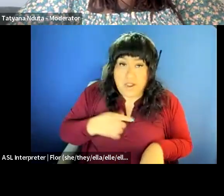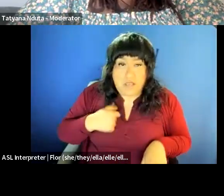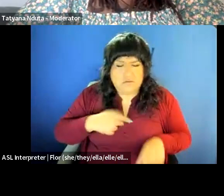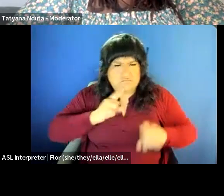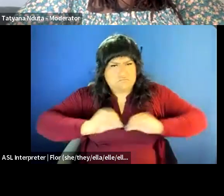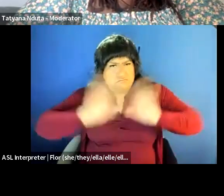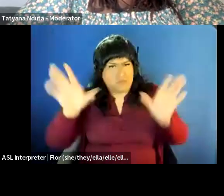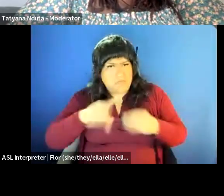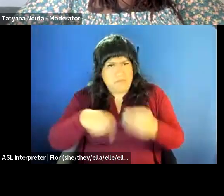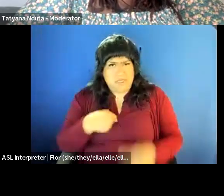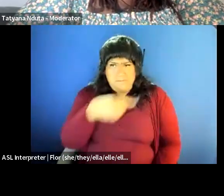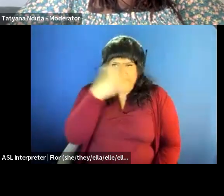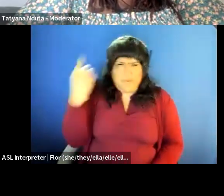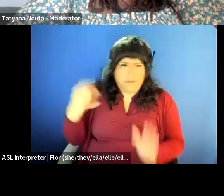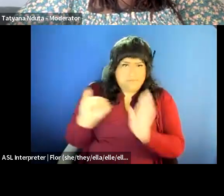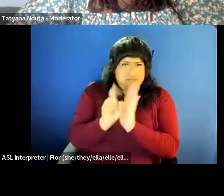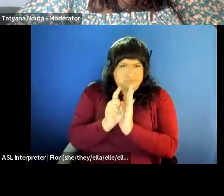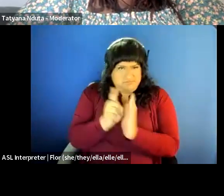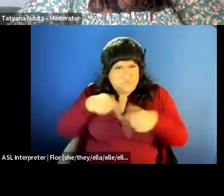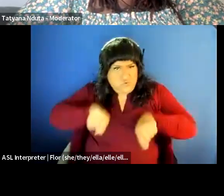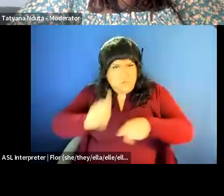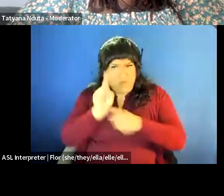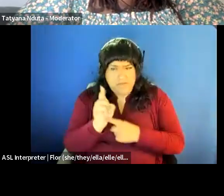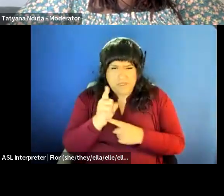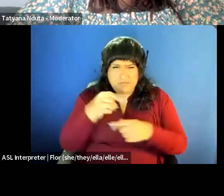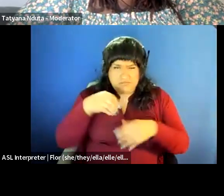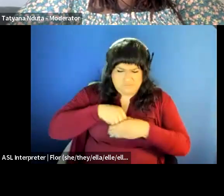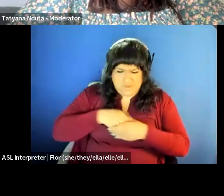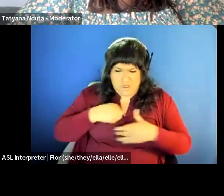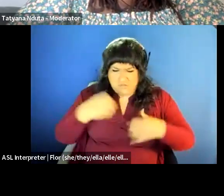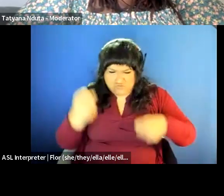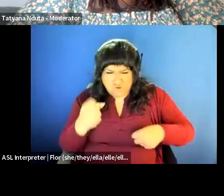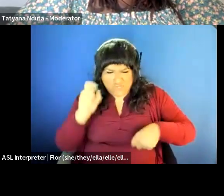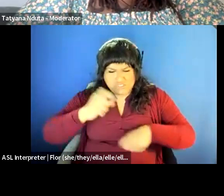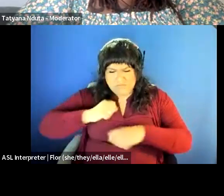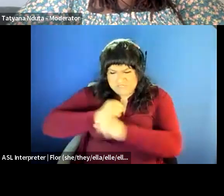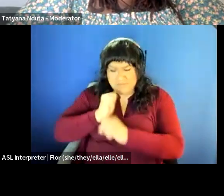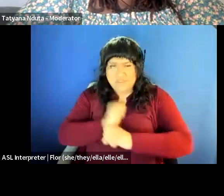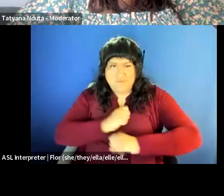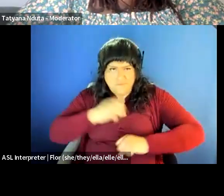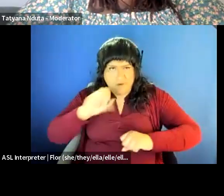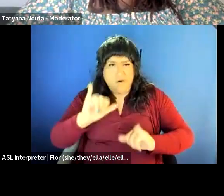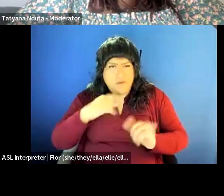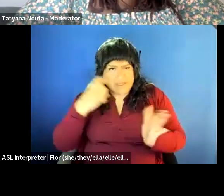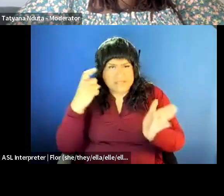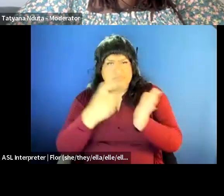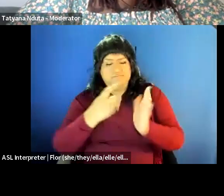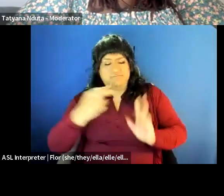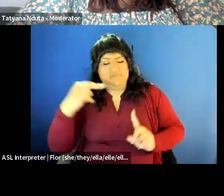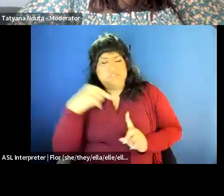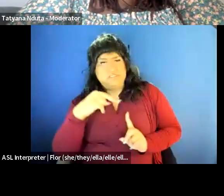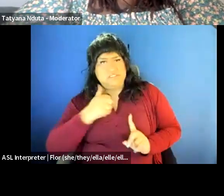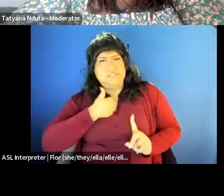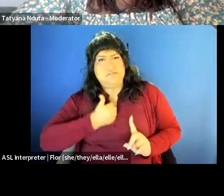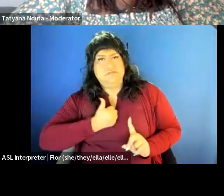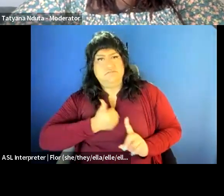Blackness in those moments. Oh, I'm so strong. I should have protected myself. Oh, I see you. So I lift that up because